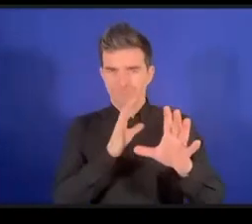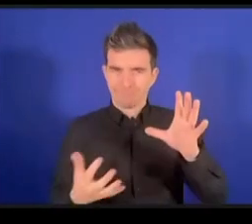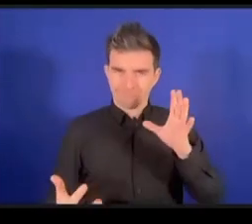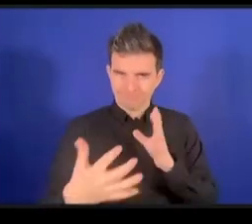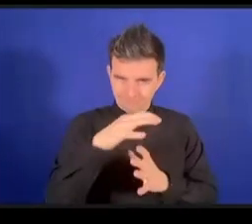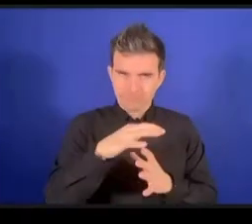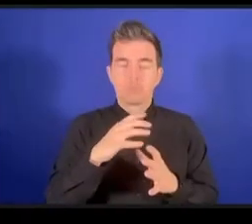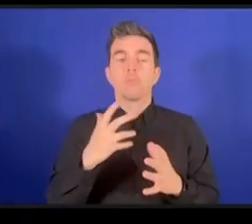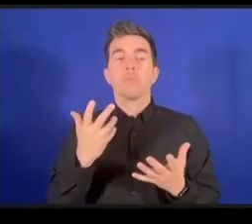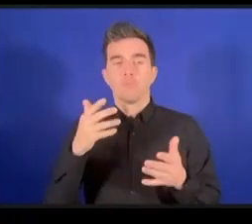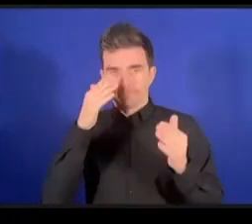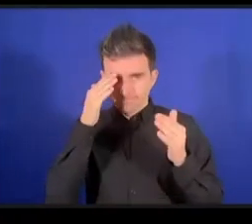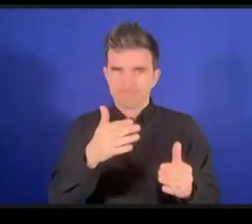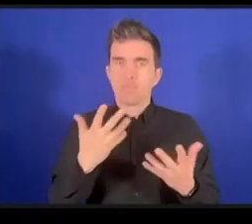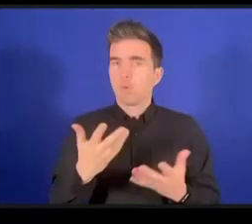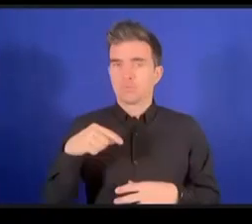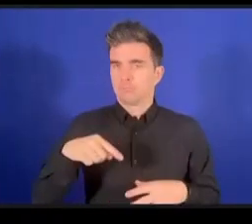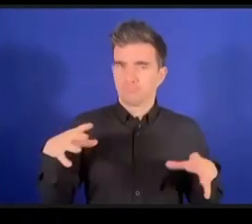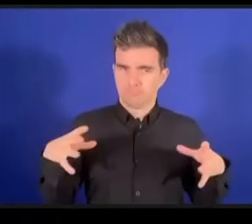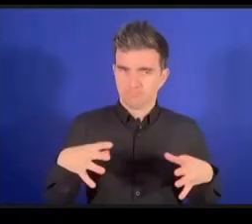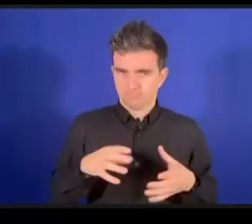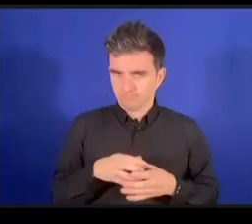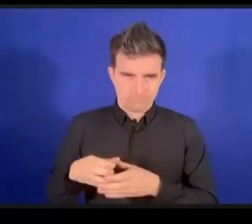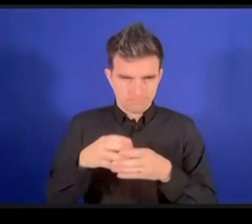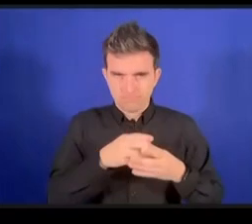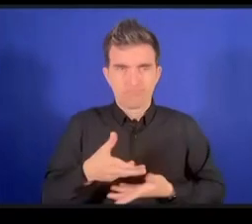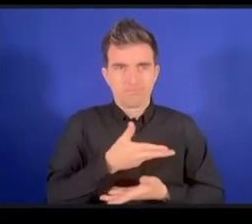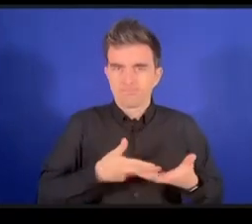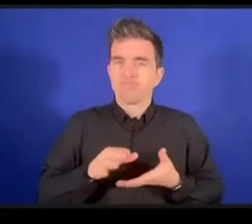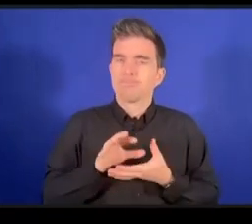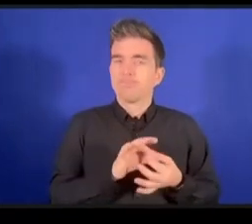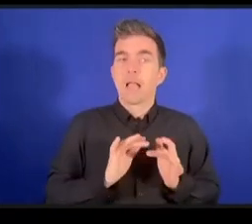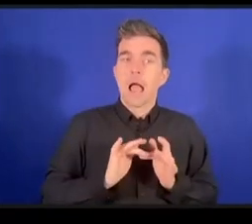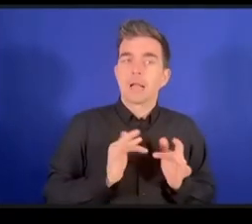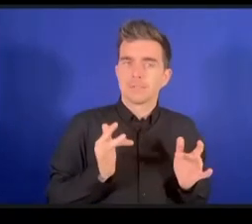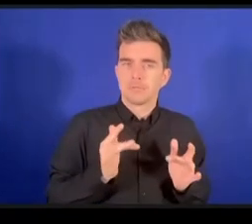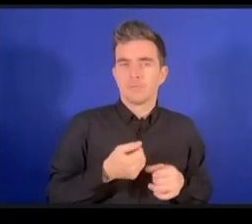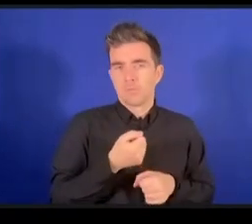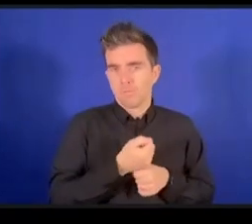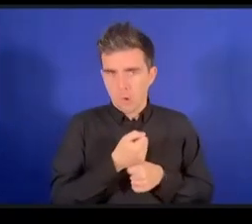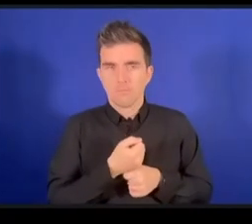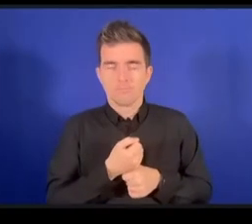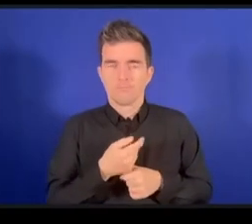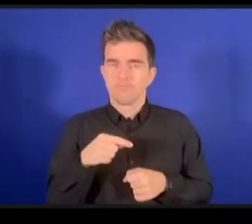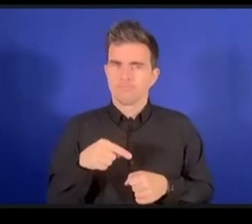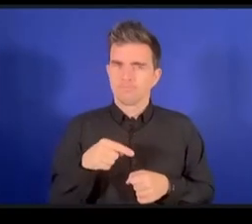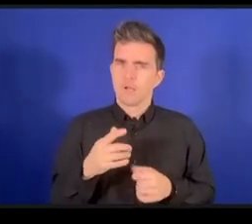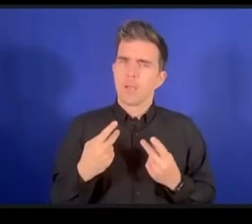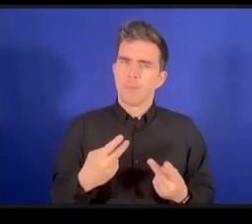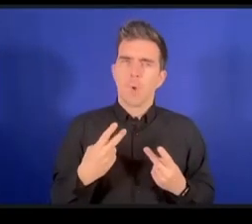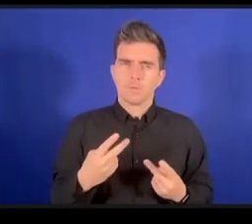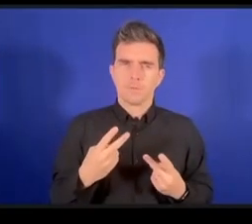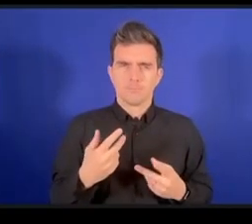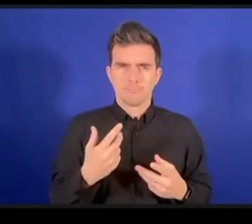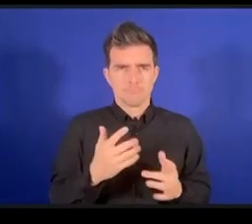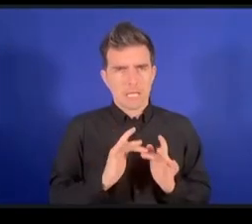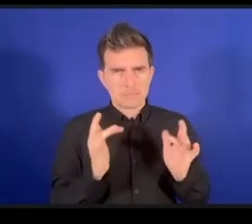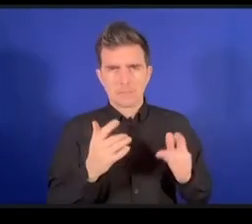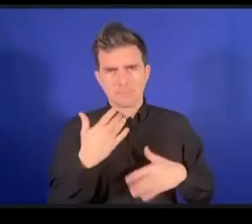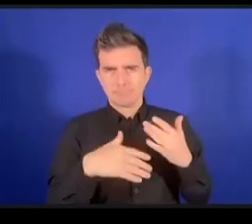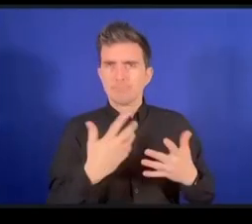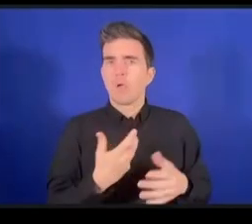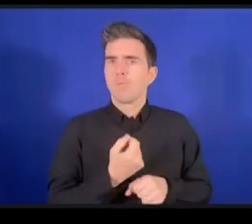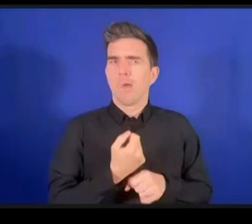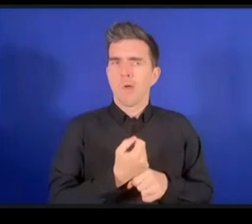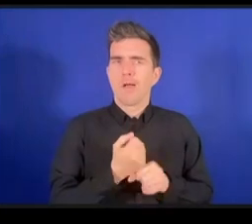this also shows the phenomenal groundwork that Dynamic Coalitions do in terms of thought leadership, in terms of giving direction